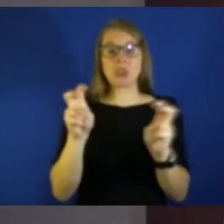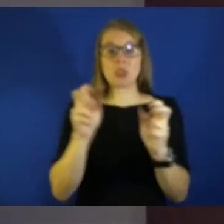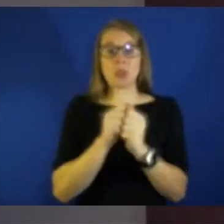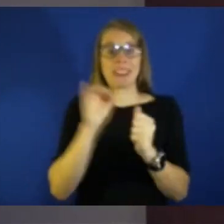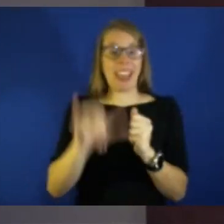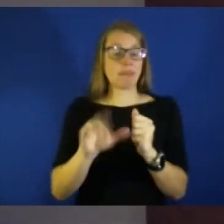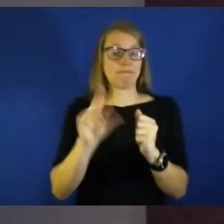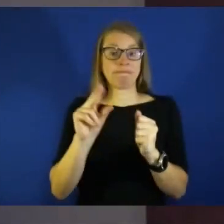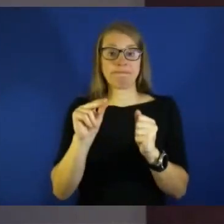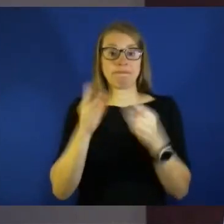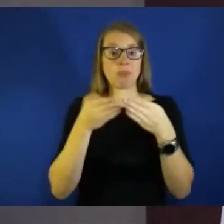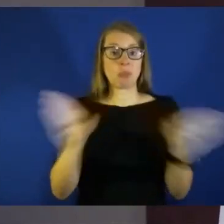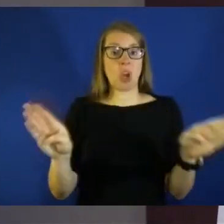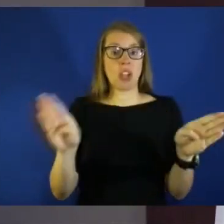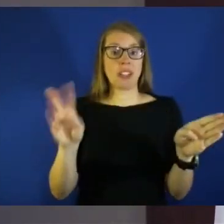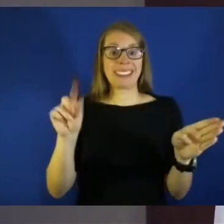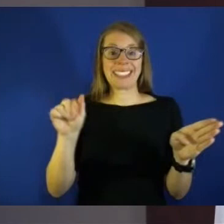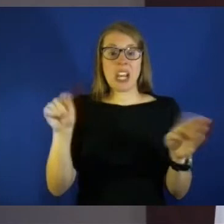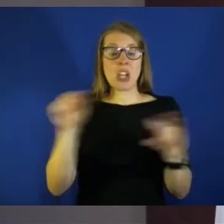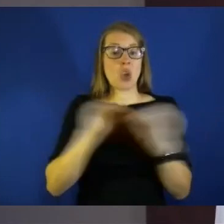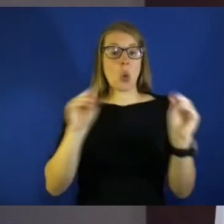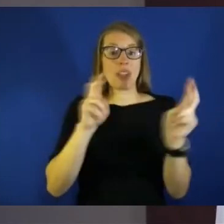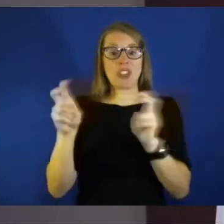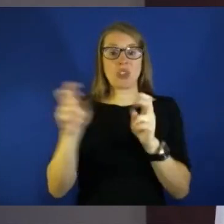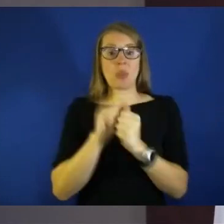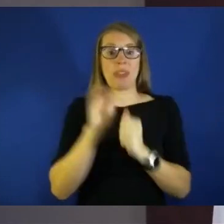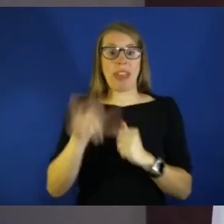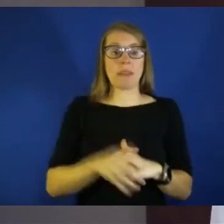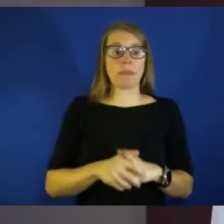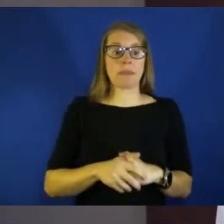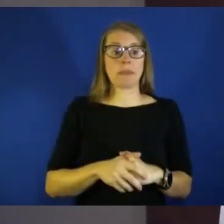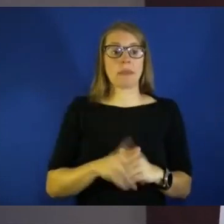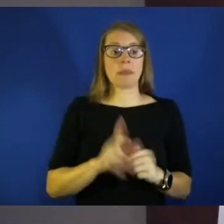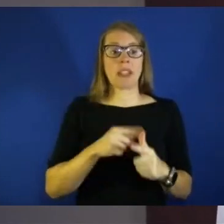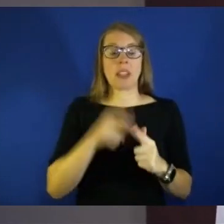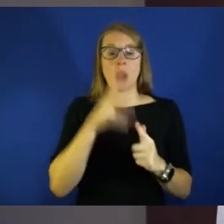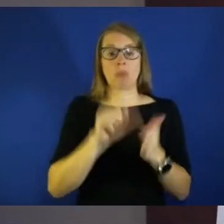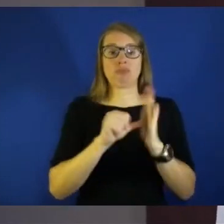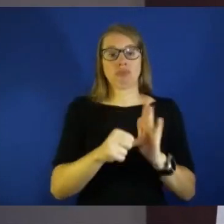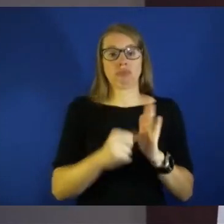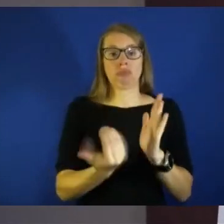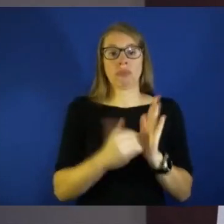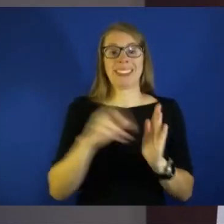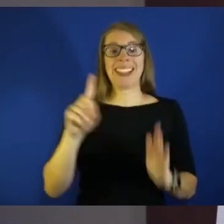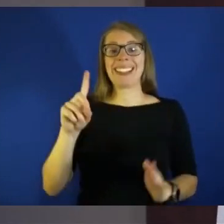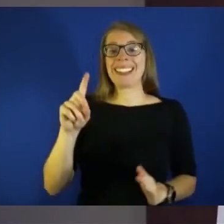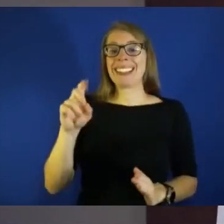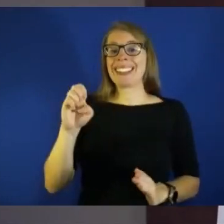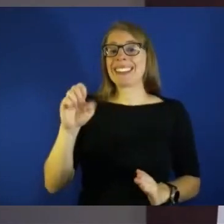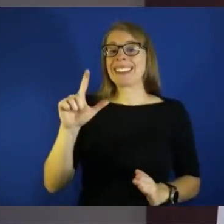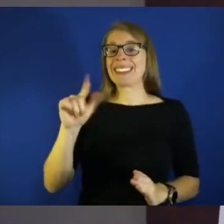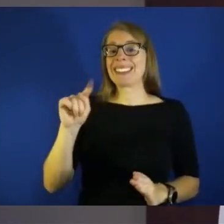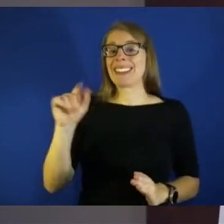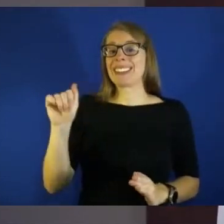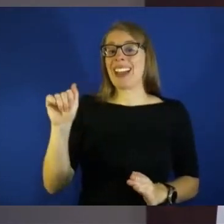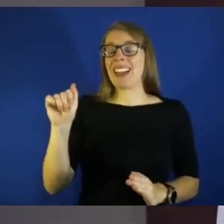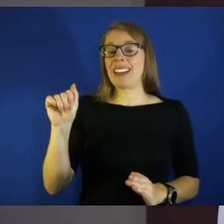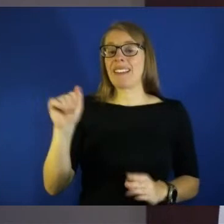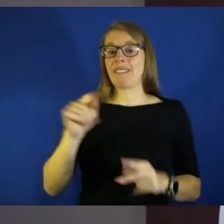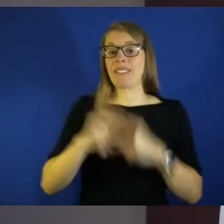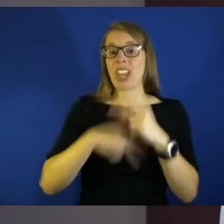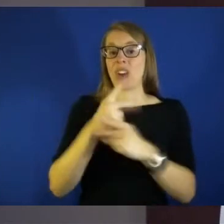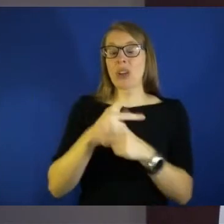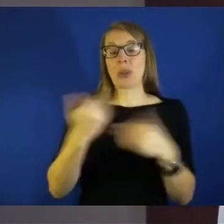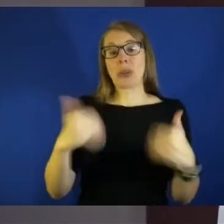not had any safety issues with it. And I'll just reiterate, with the Delta variant, this has been particularly hard